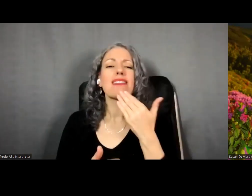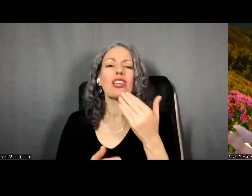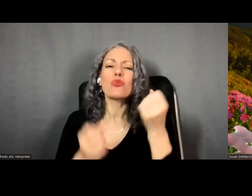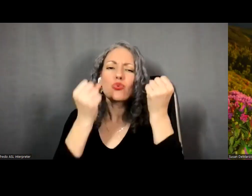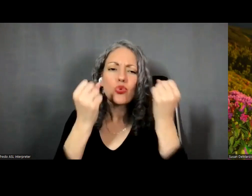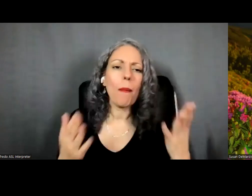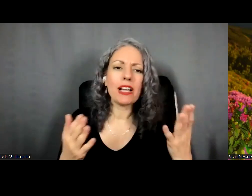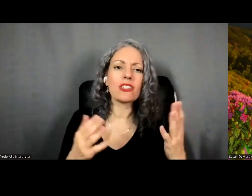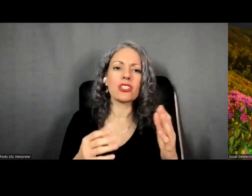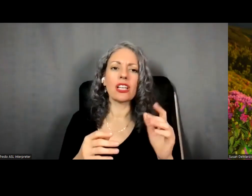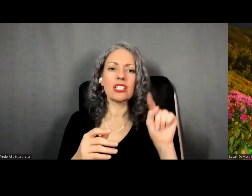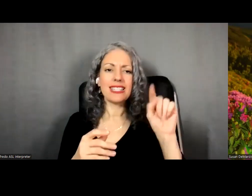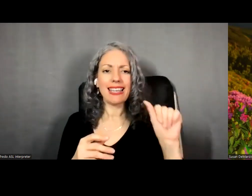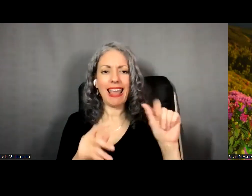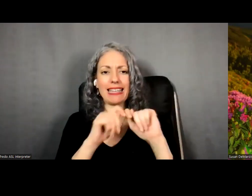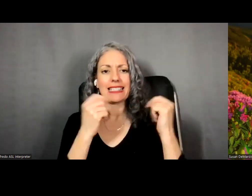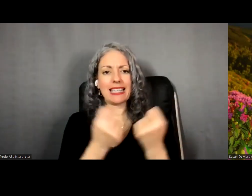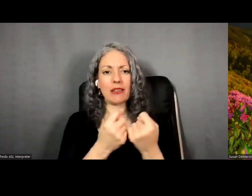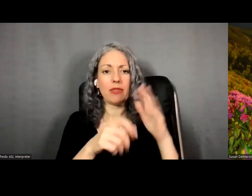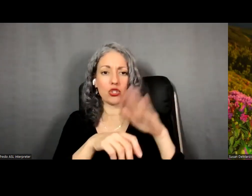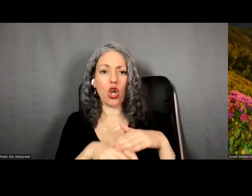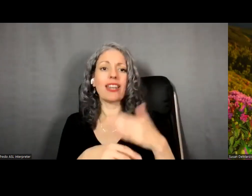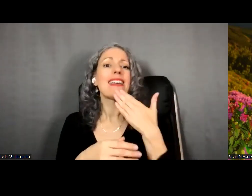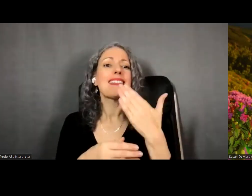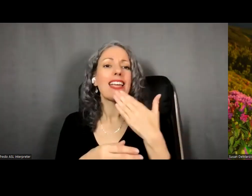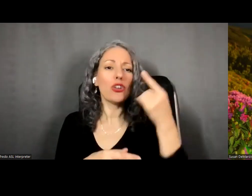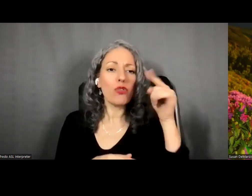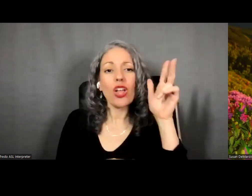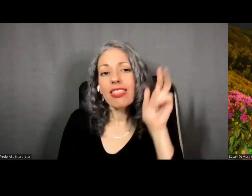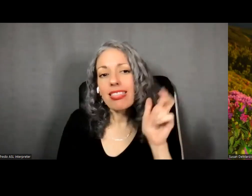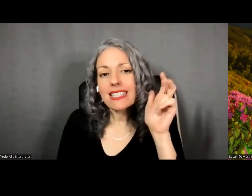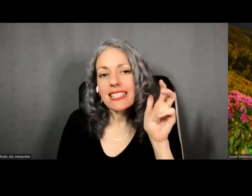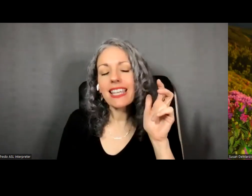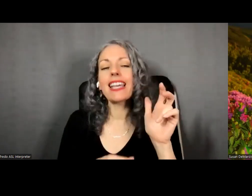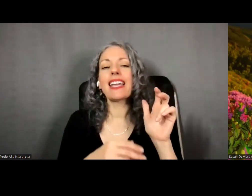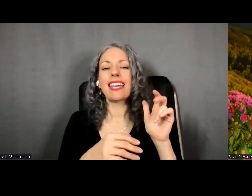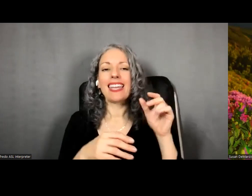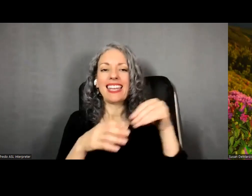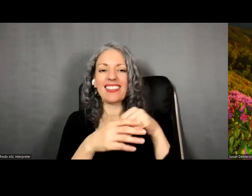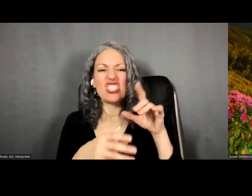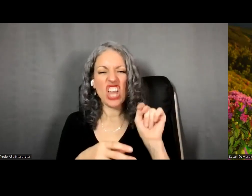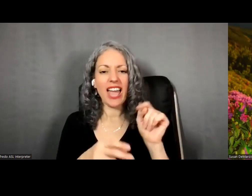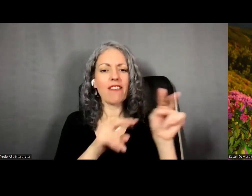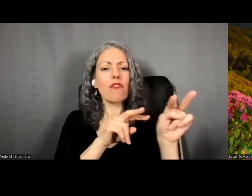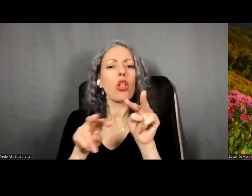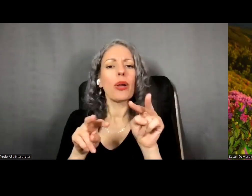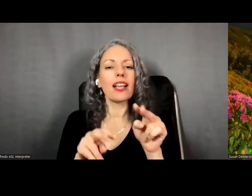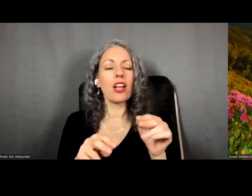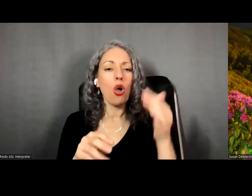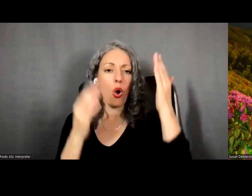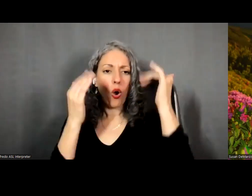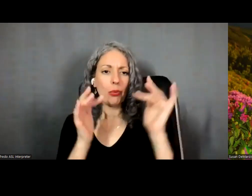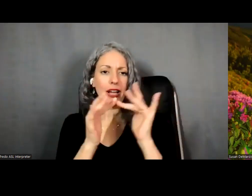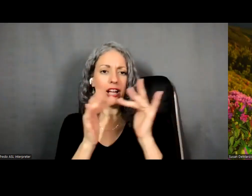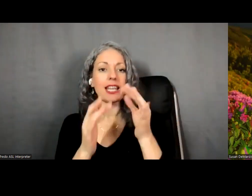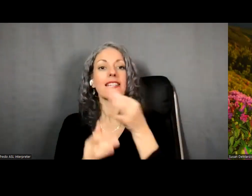And to the TA team that's on, thank you for listening and following the chat. We hope that you'll be contacted soon by